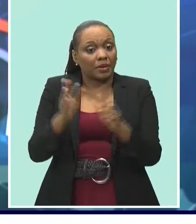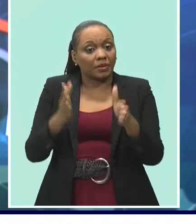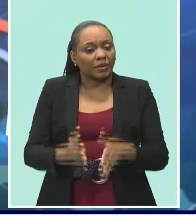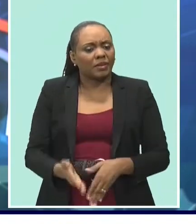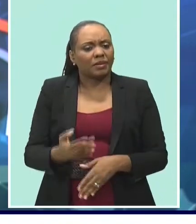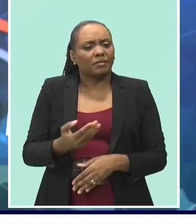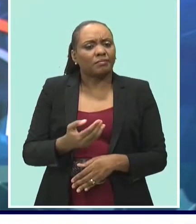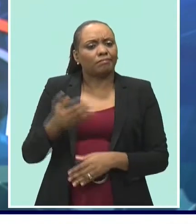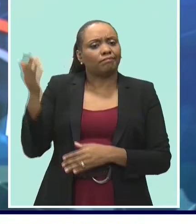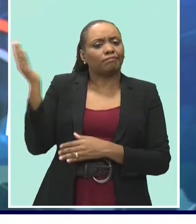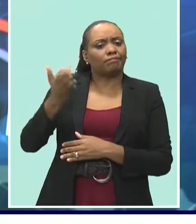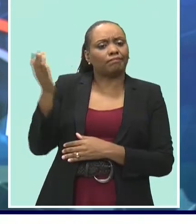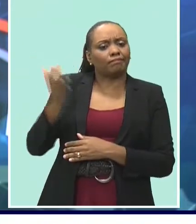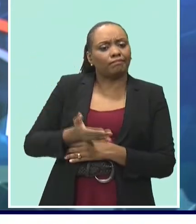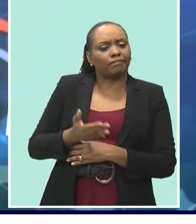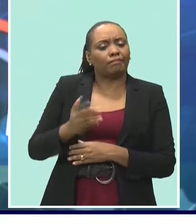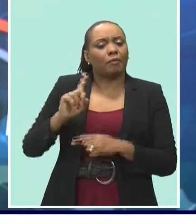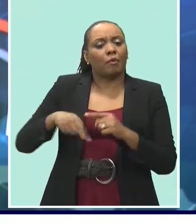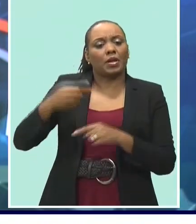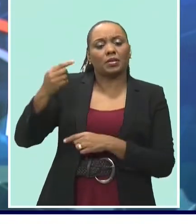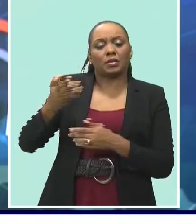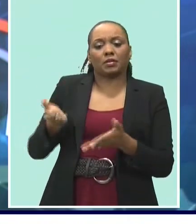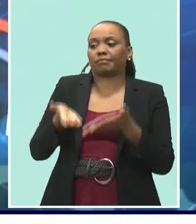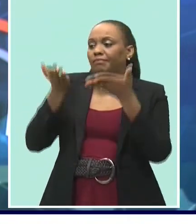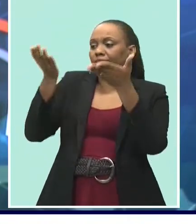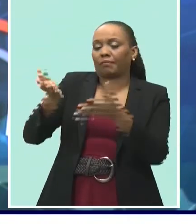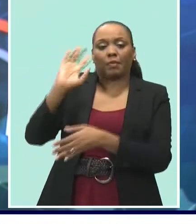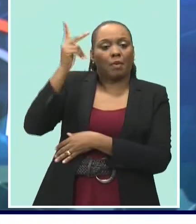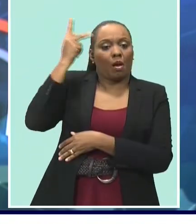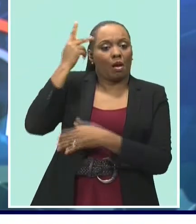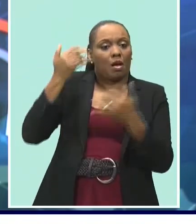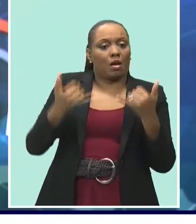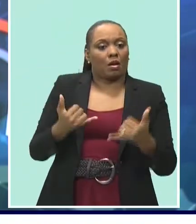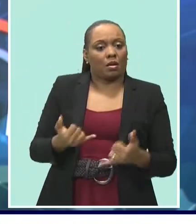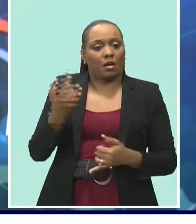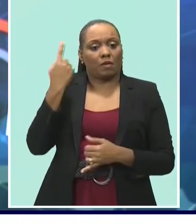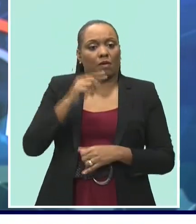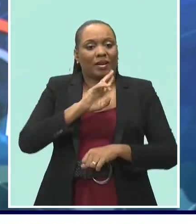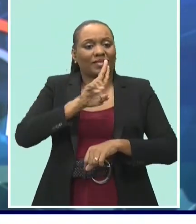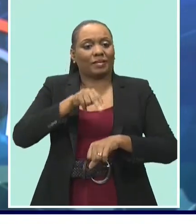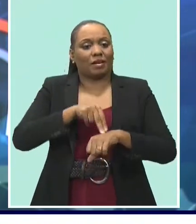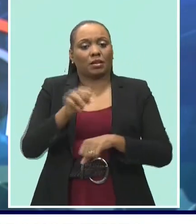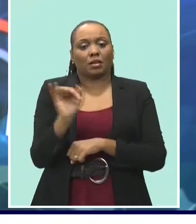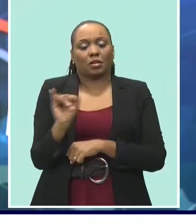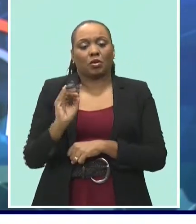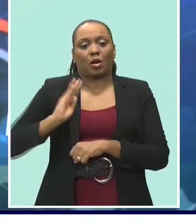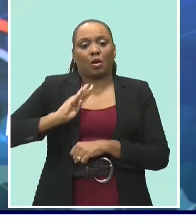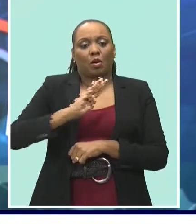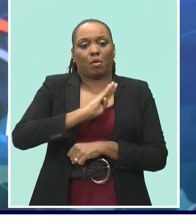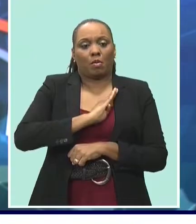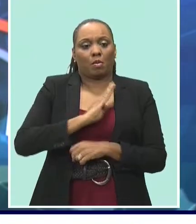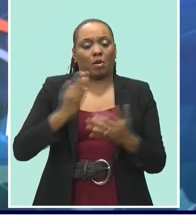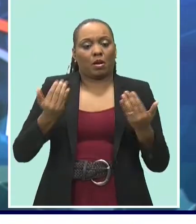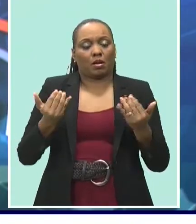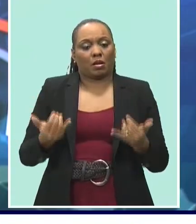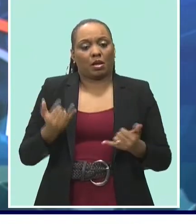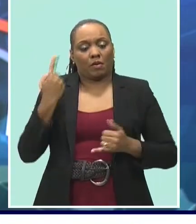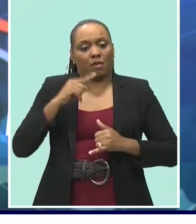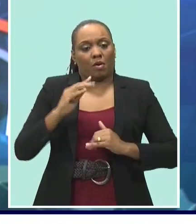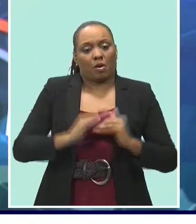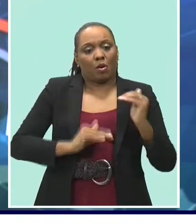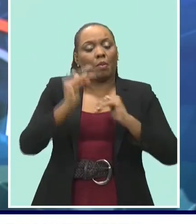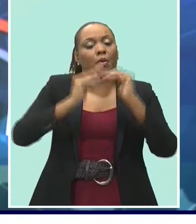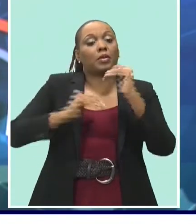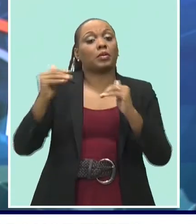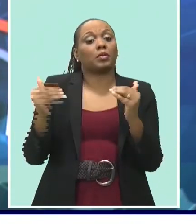point while introducing a resolution to lease the National Insurance Board's land at Pine Plantation Road for the construction of the